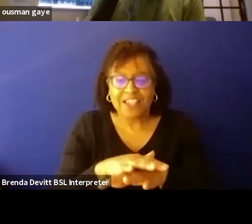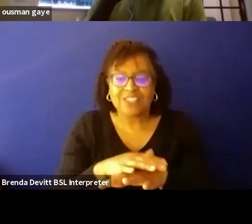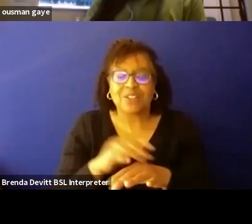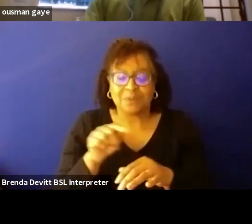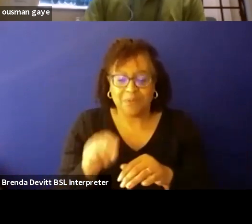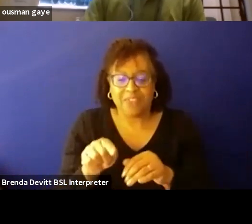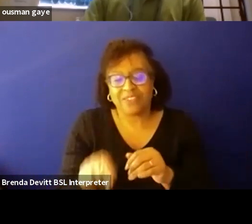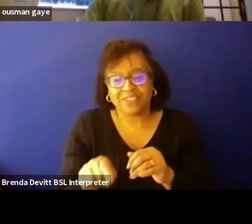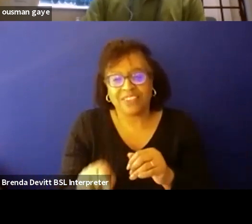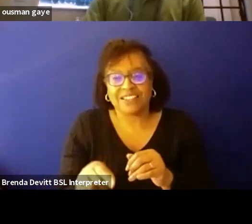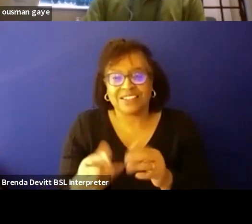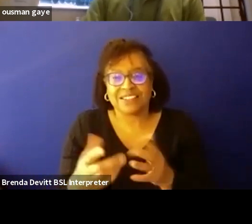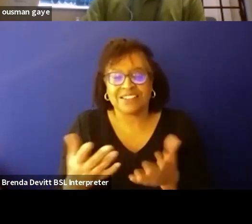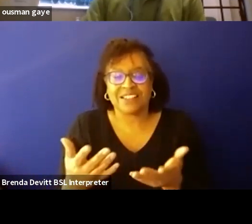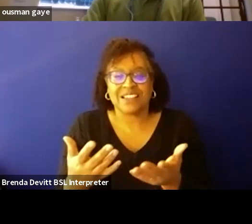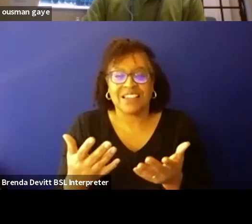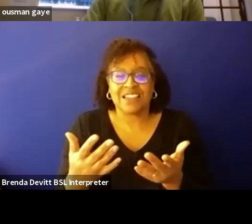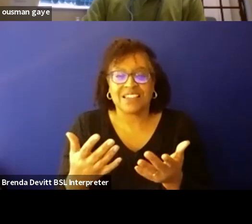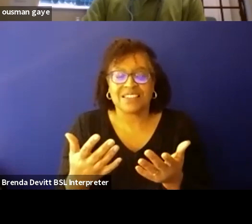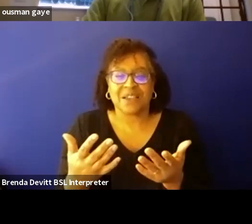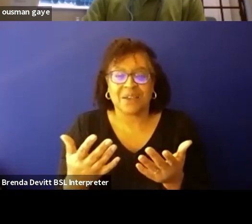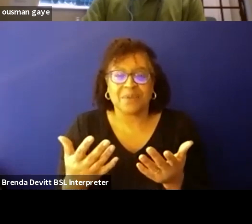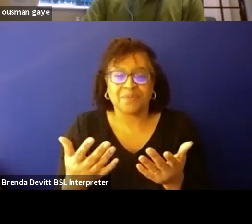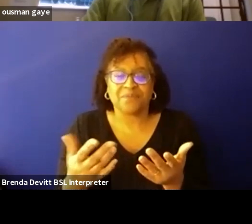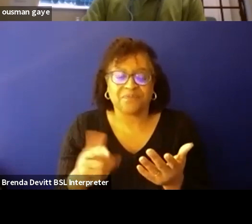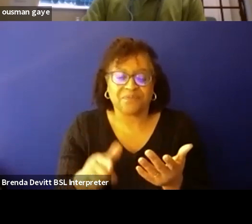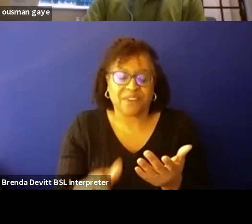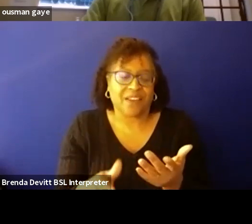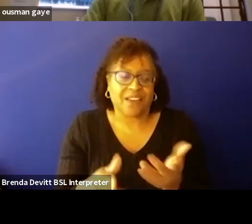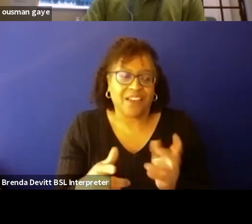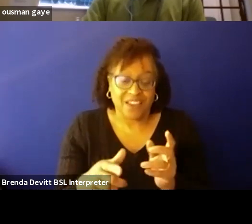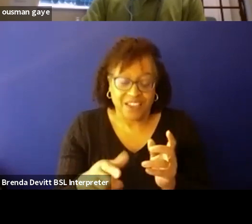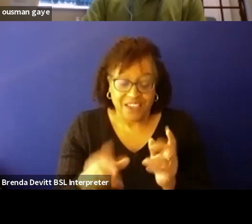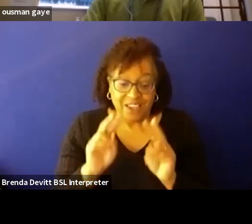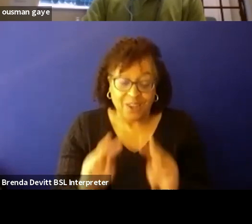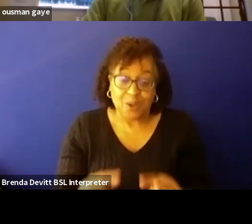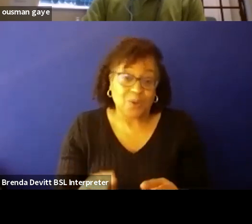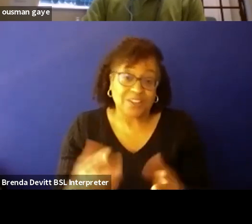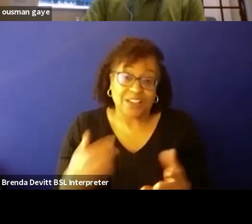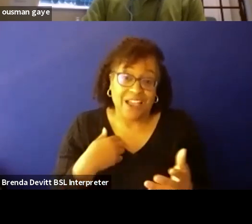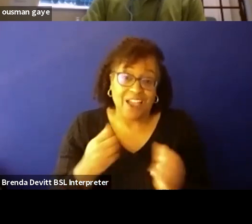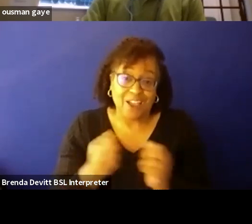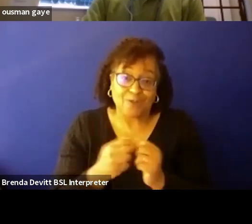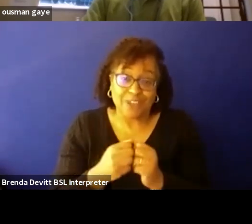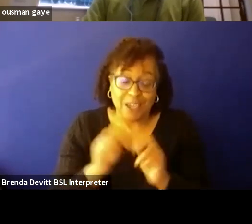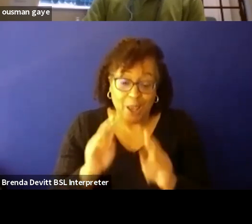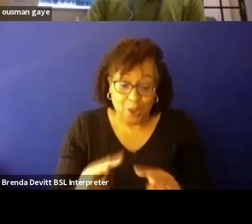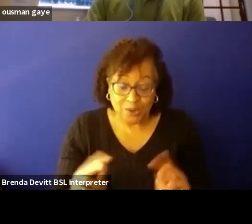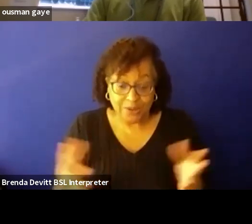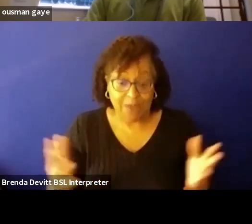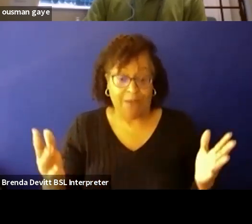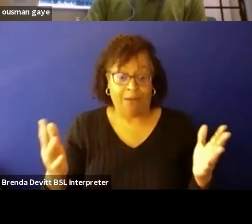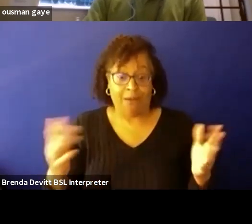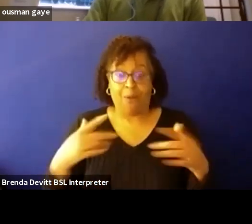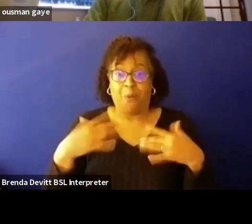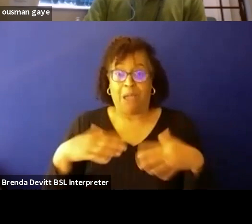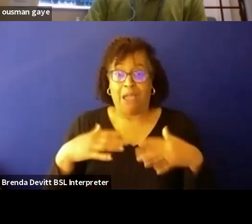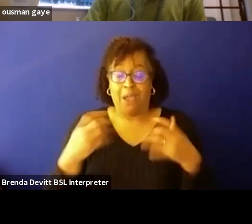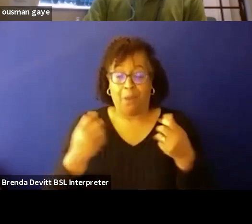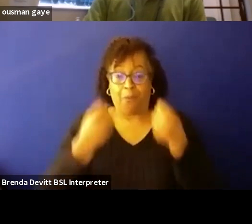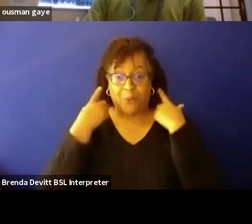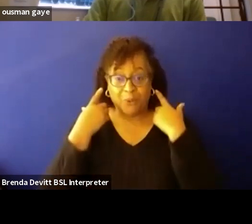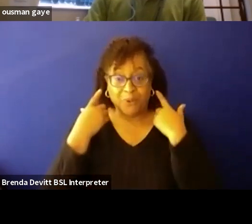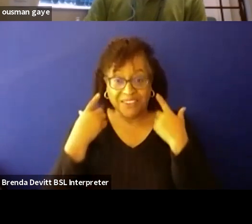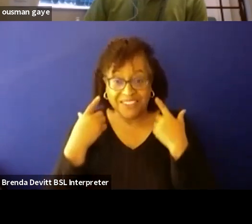the exclusion guidance for schools, but I appreciate that when you see that, it looks, we called it a travel map because it reminded us of the tube map in